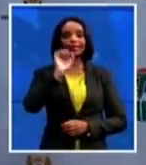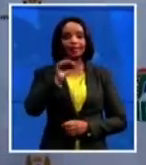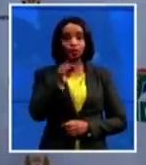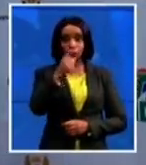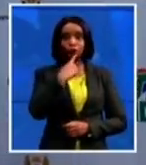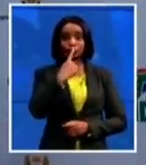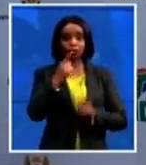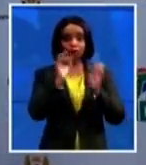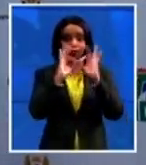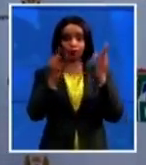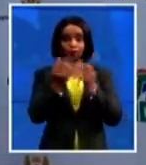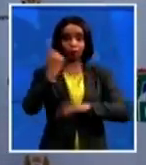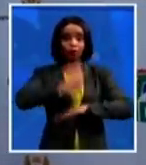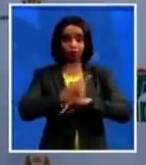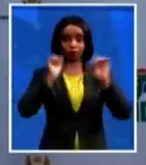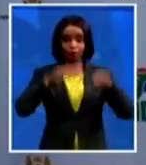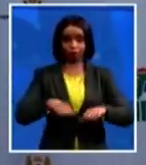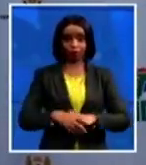The family meeting.